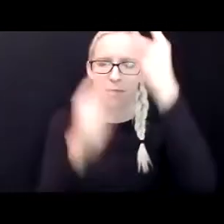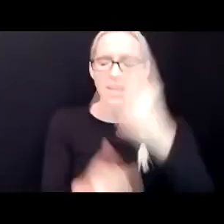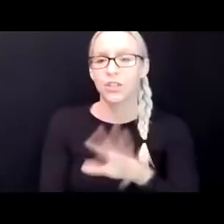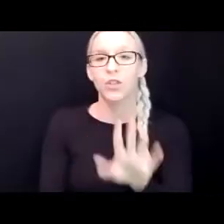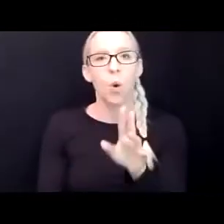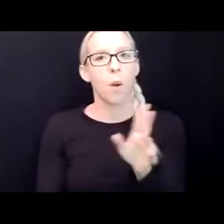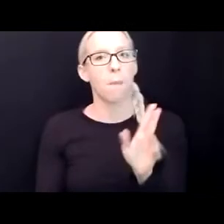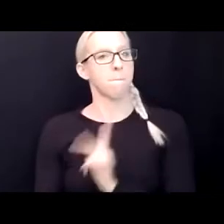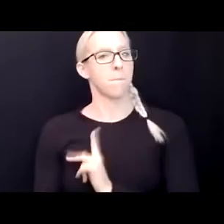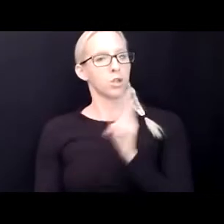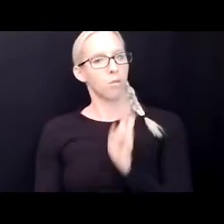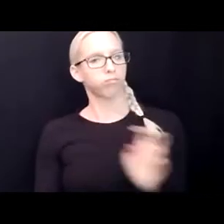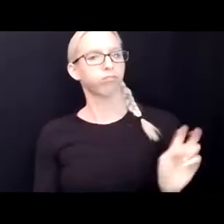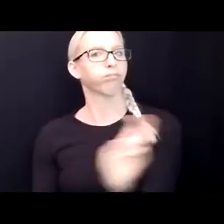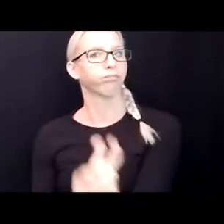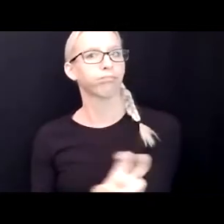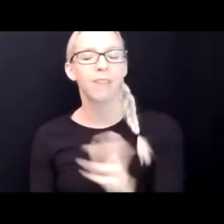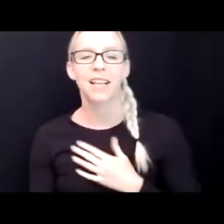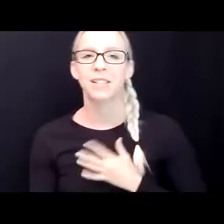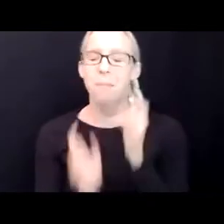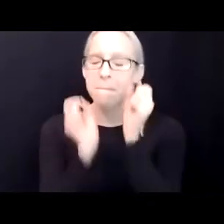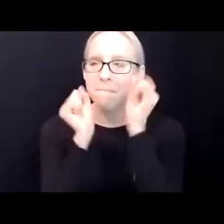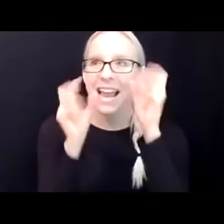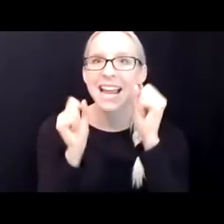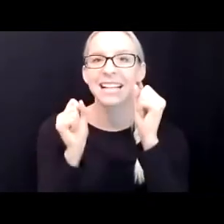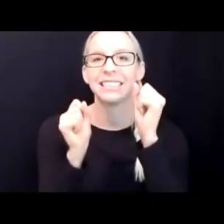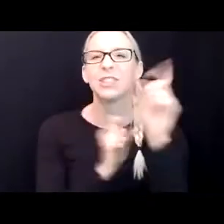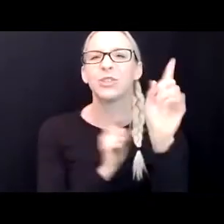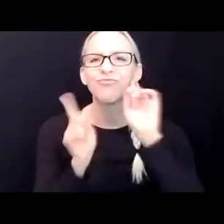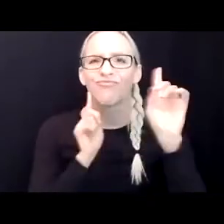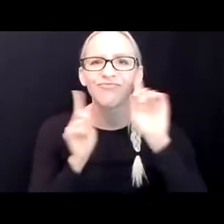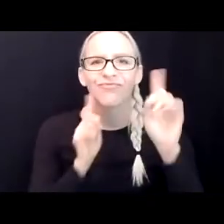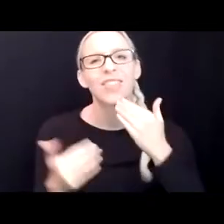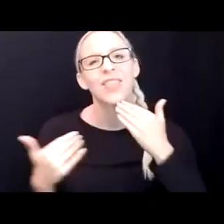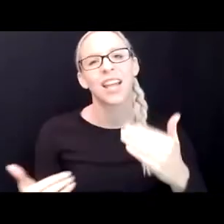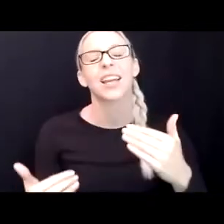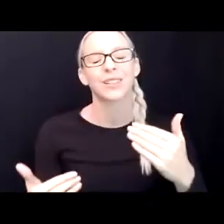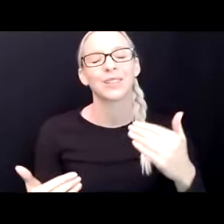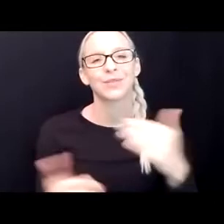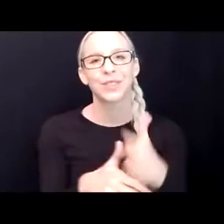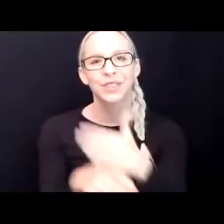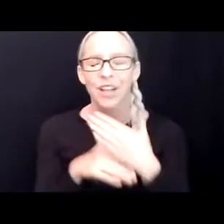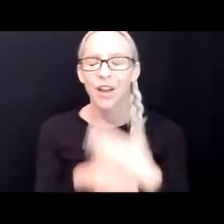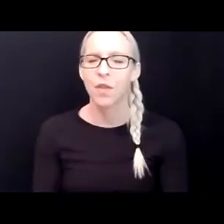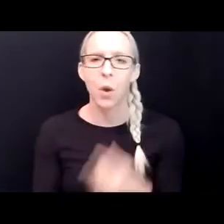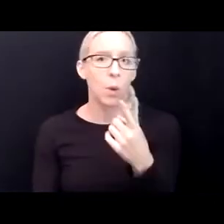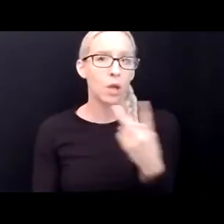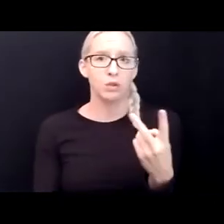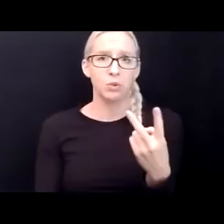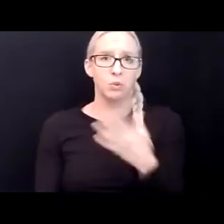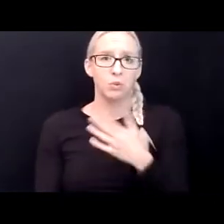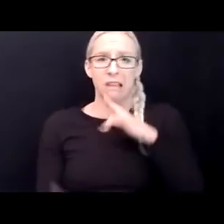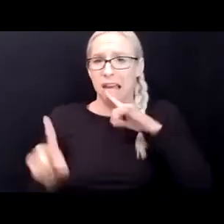That's always appreciated to hear from actual account administrators. There was one or two on here that, I just didn't know the answer because I haven't